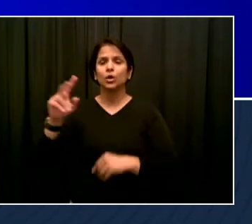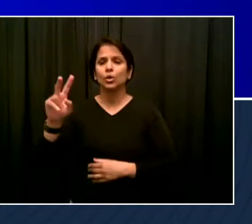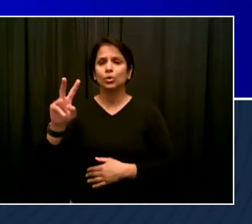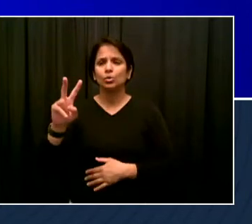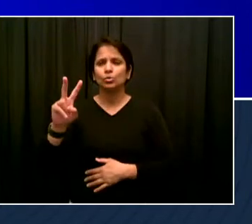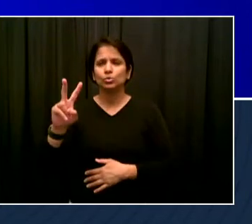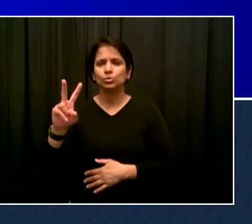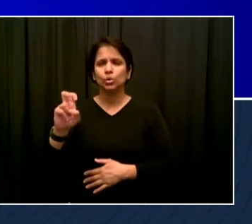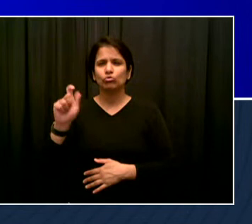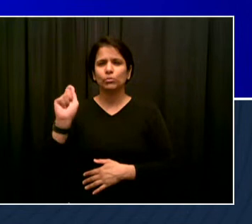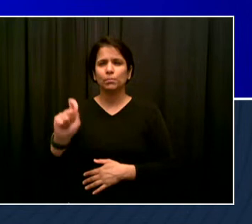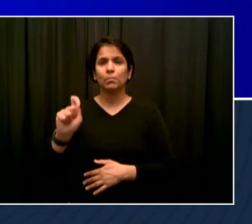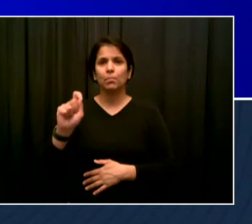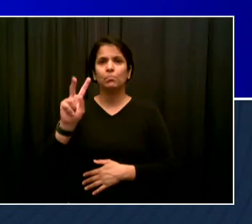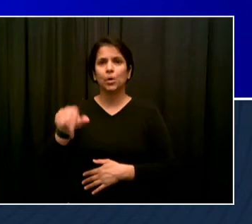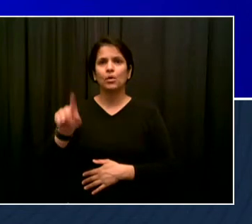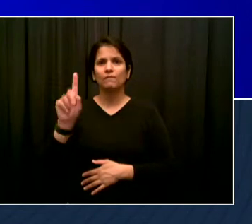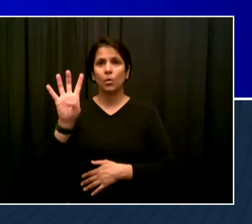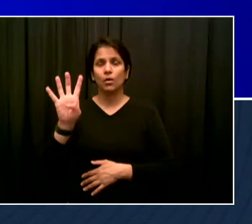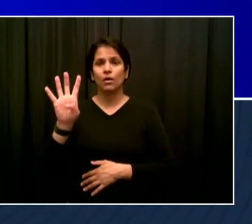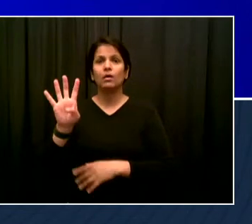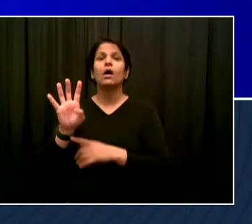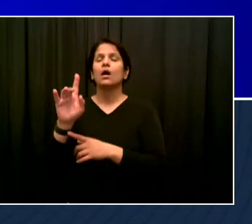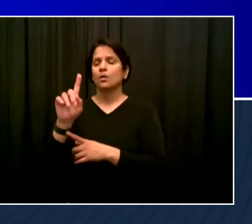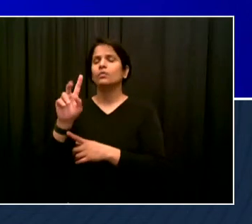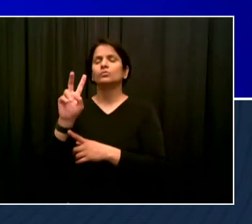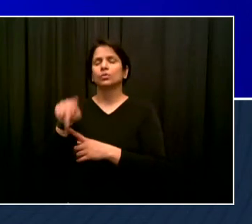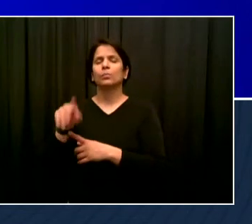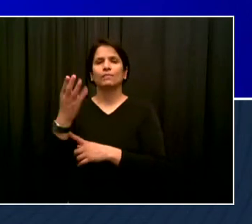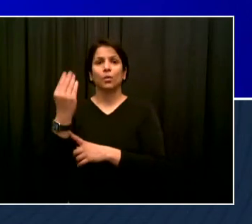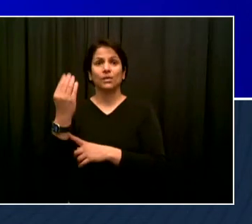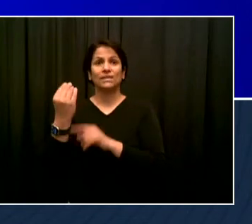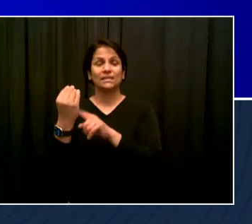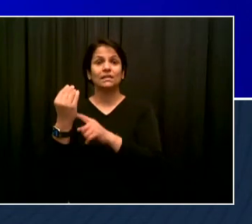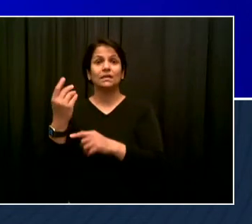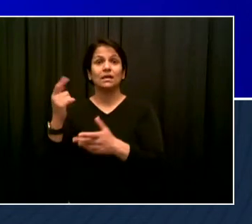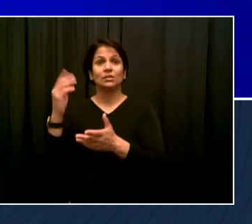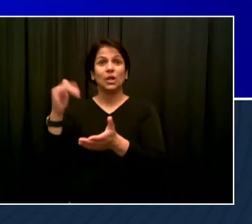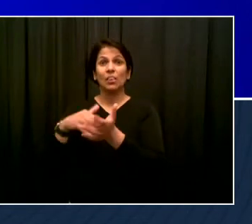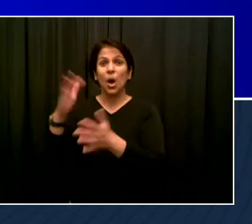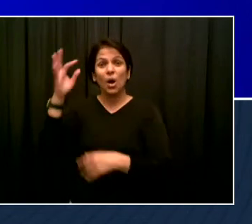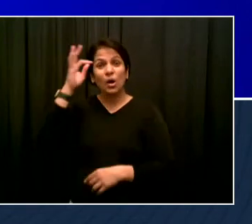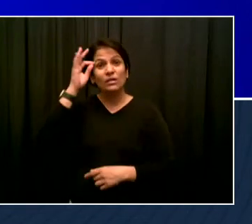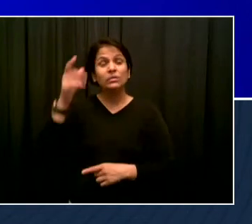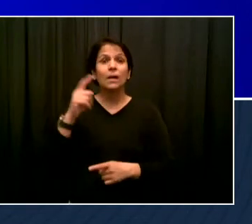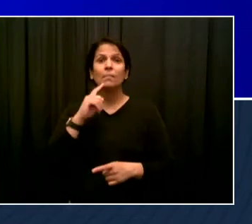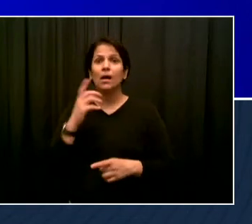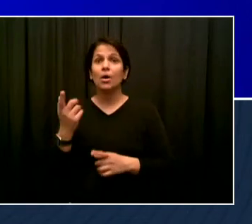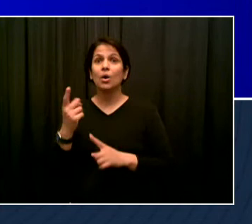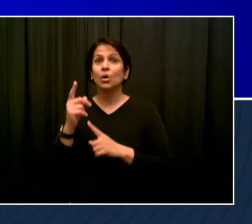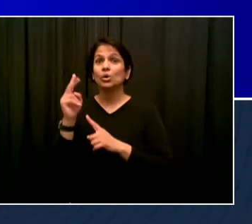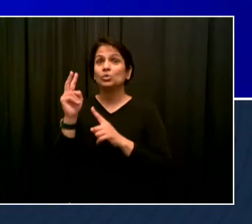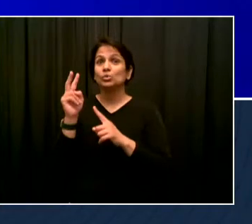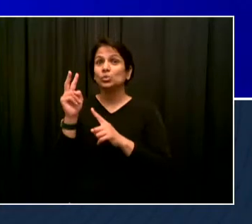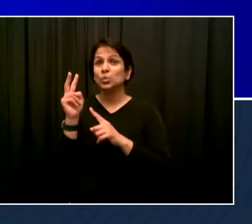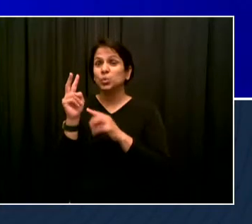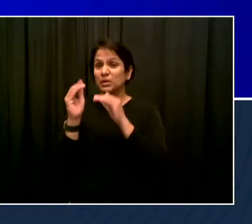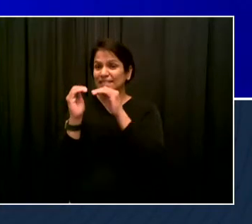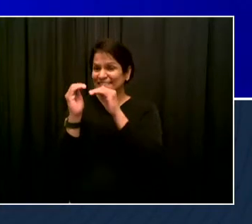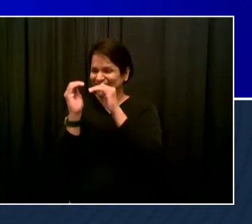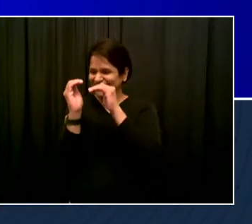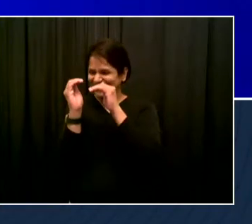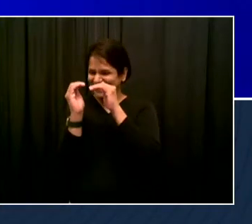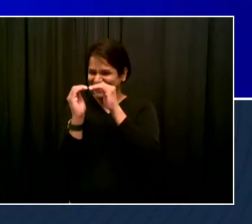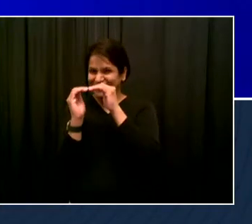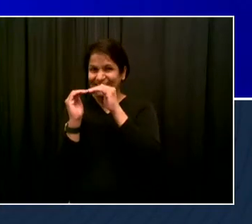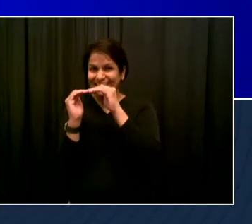2.14 per 100,000. We want to get it below 2. Look at that nice steady downward line. Really, really positive,